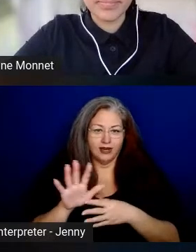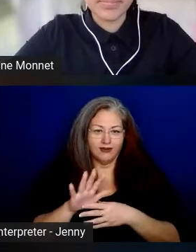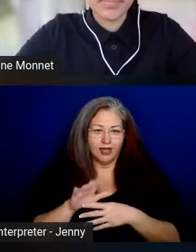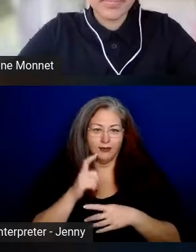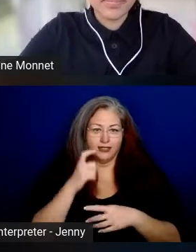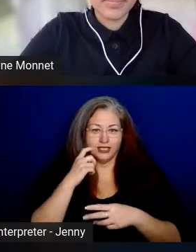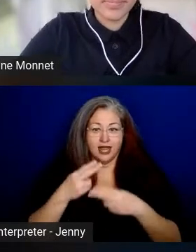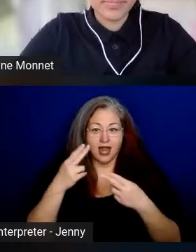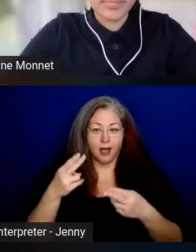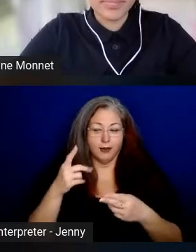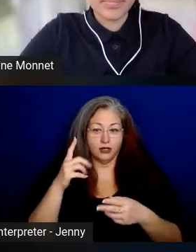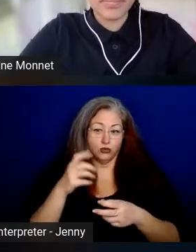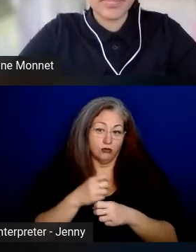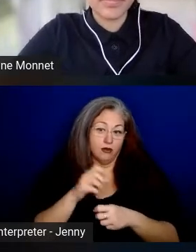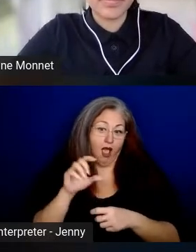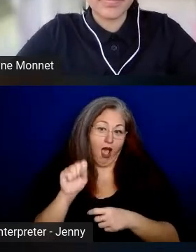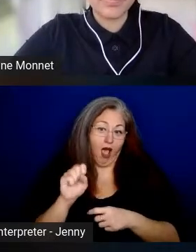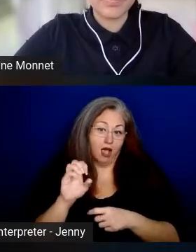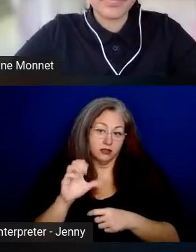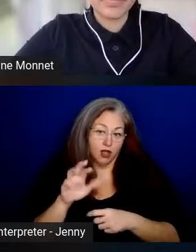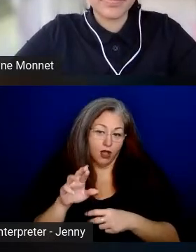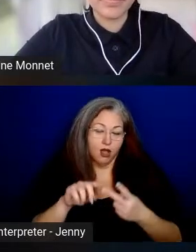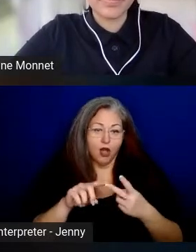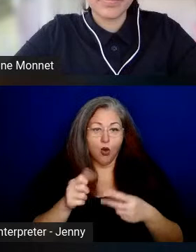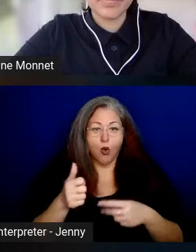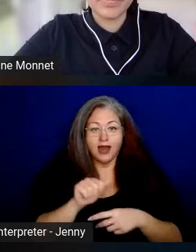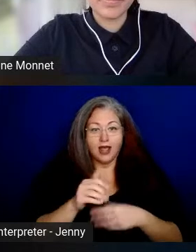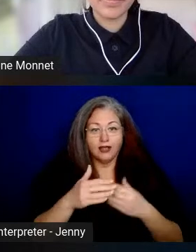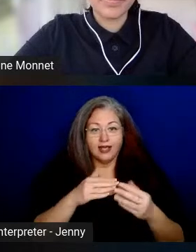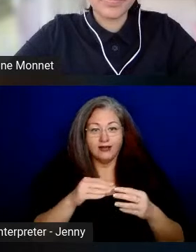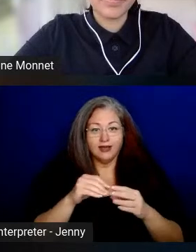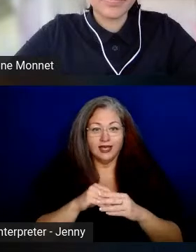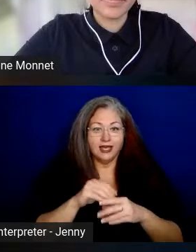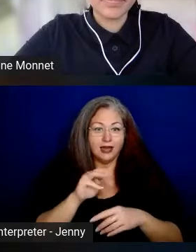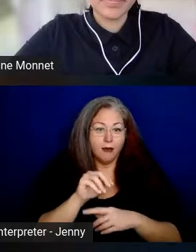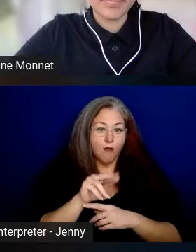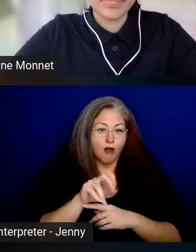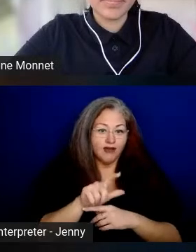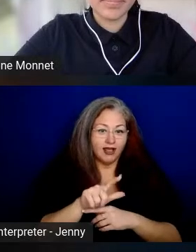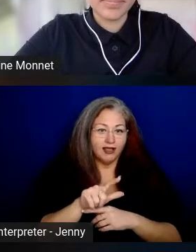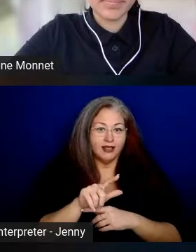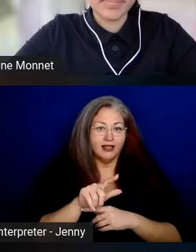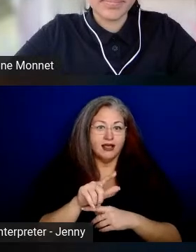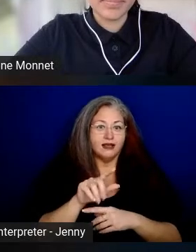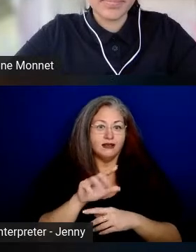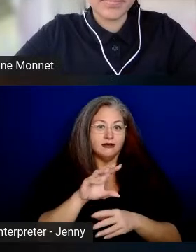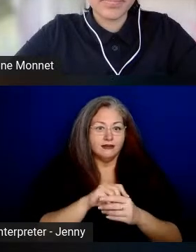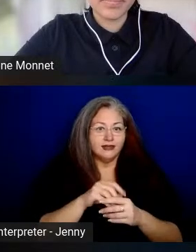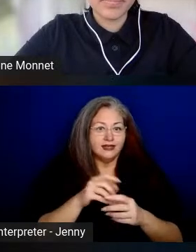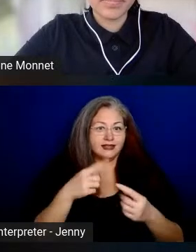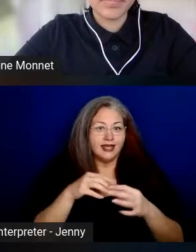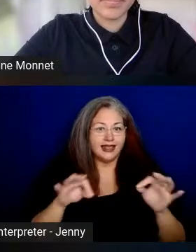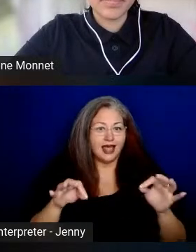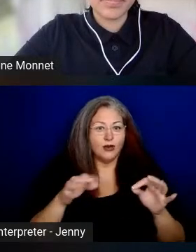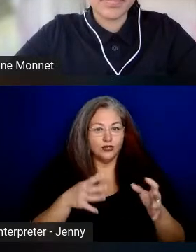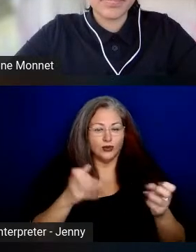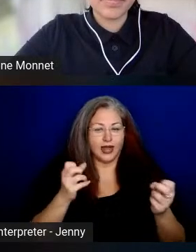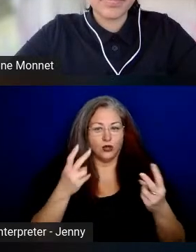nominated for an Oscar. We're having films even in the Marvel series that are now going to be in sign language. So, you know, you see